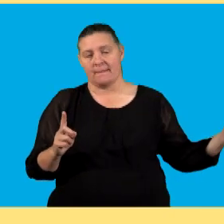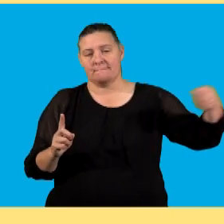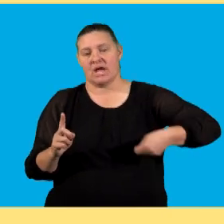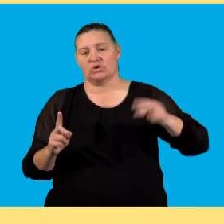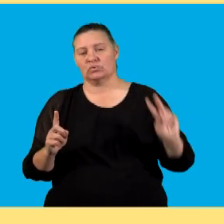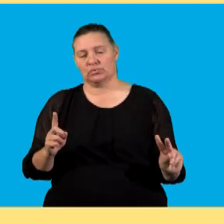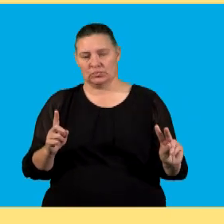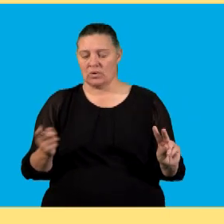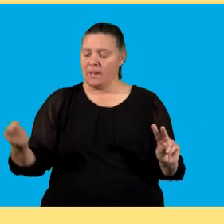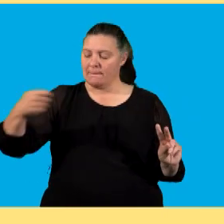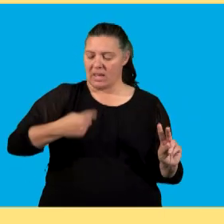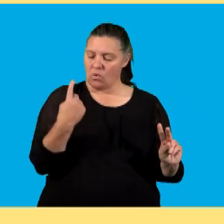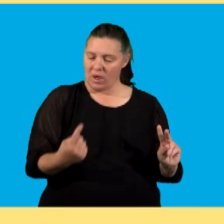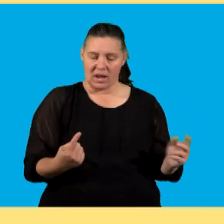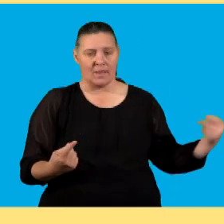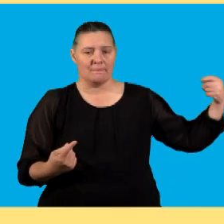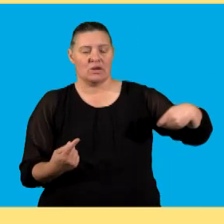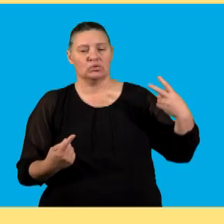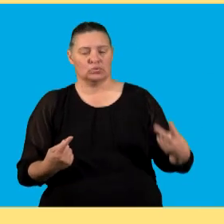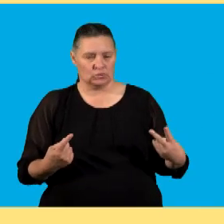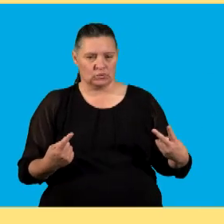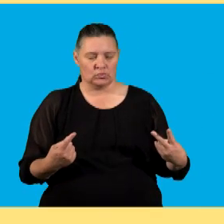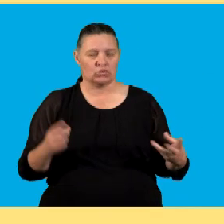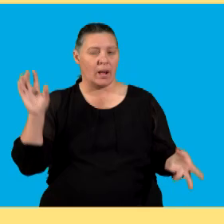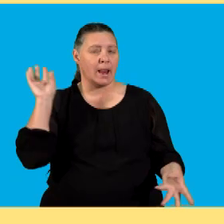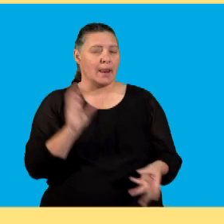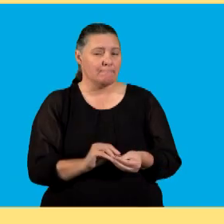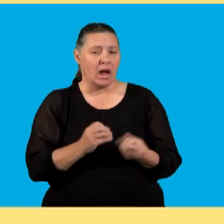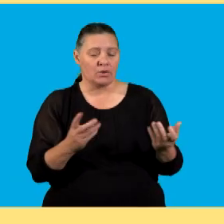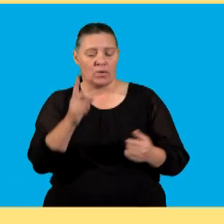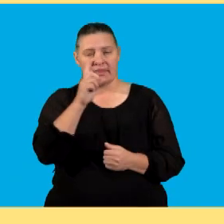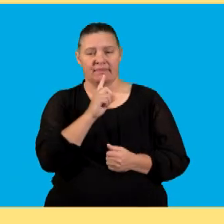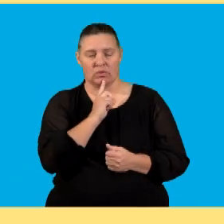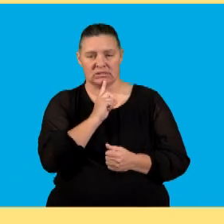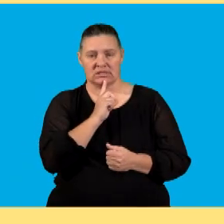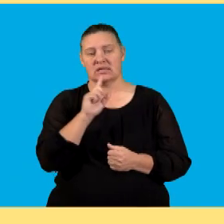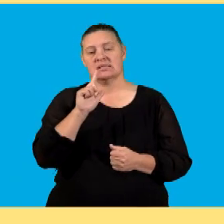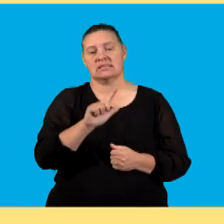was deducted, the company is going to contribute 2 rand. That will give us